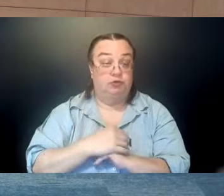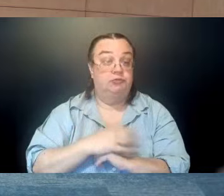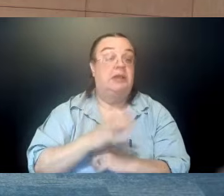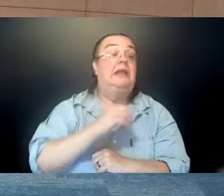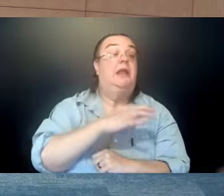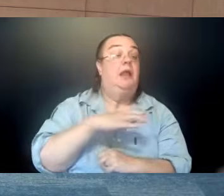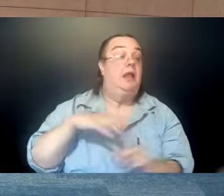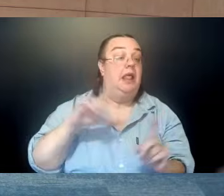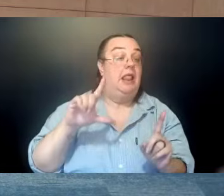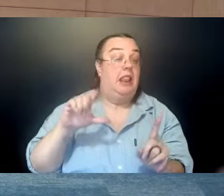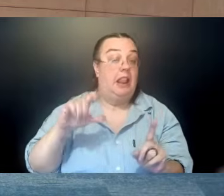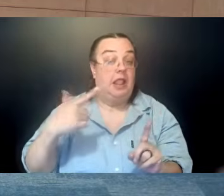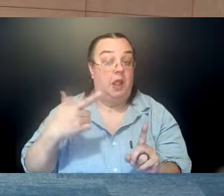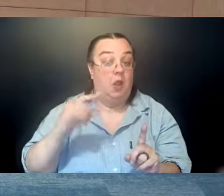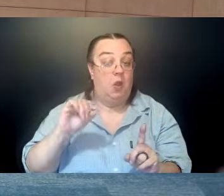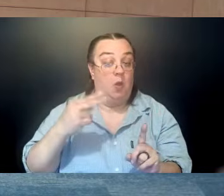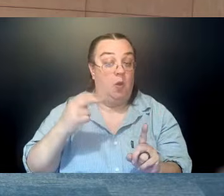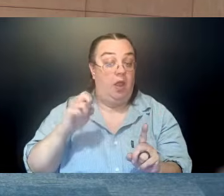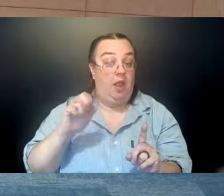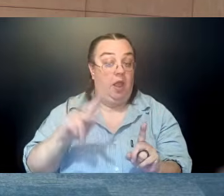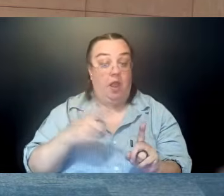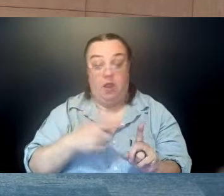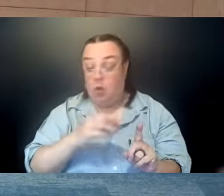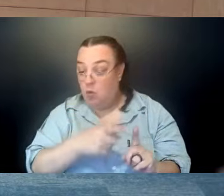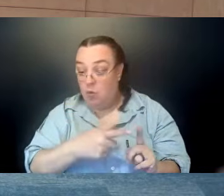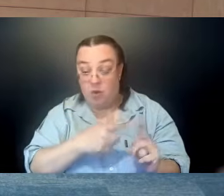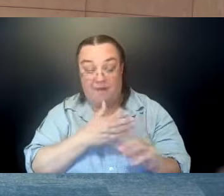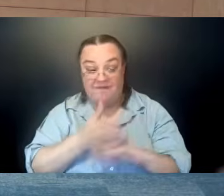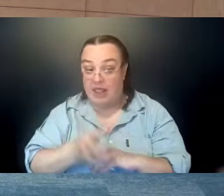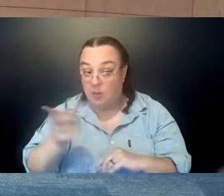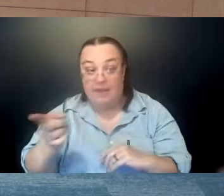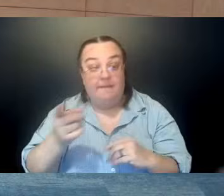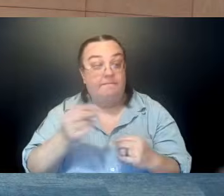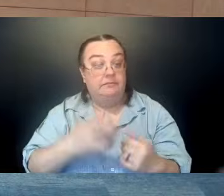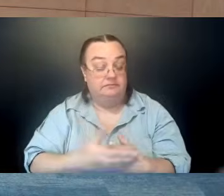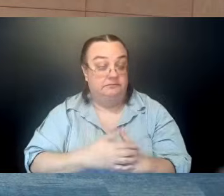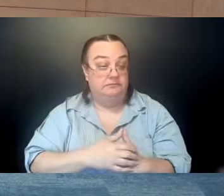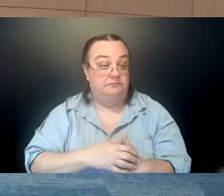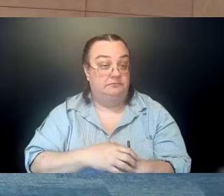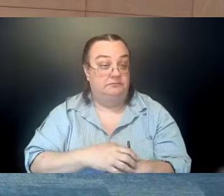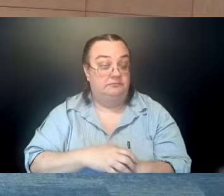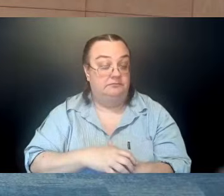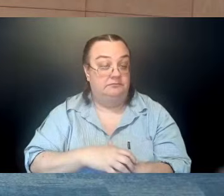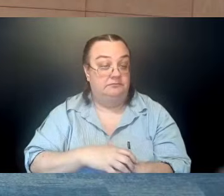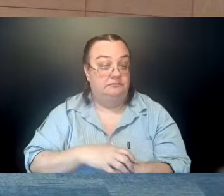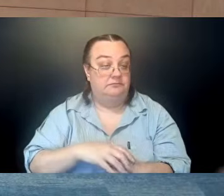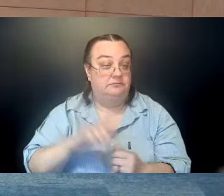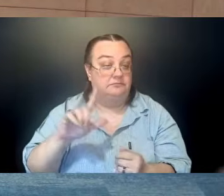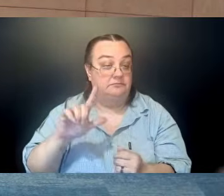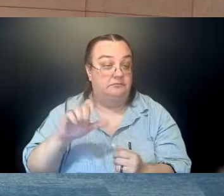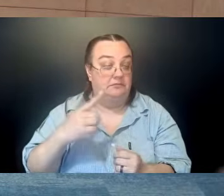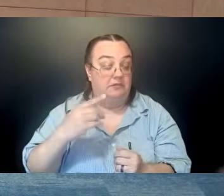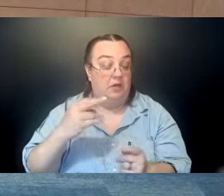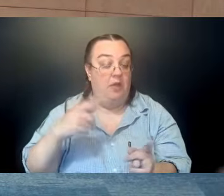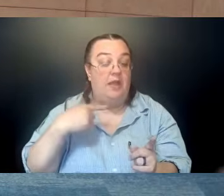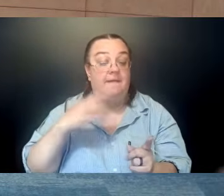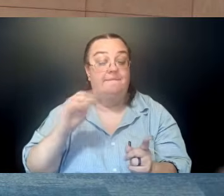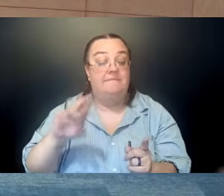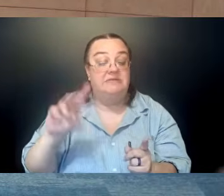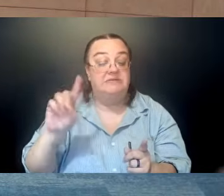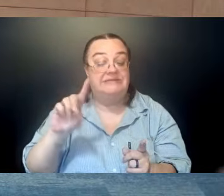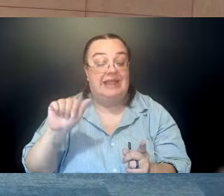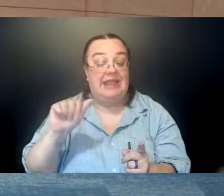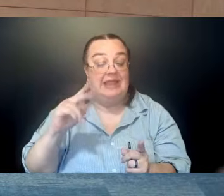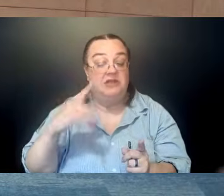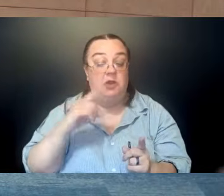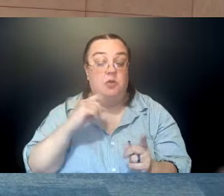LeGloahec, anything or you want to follow him, or? Well, Mr. D'Angelo is here at the request of the mayor because